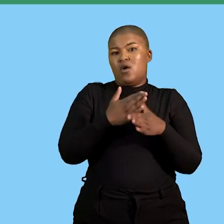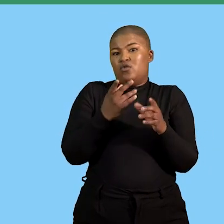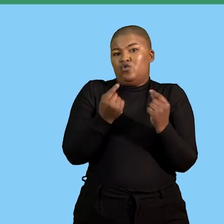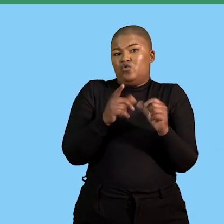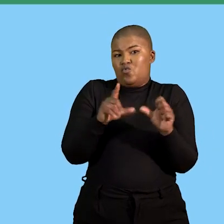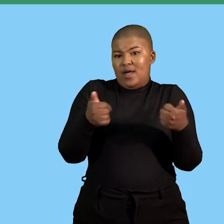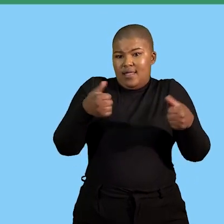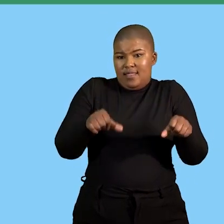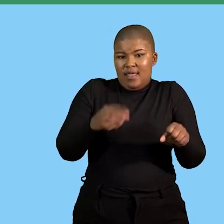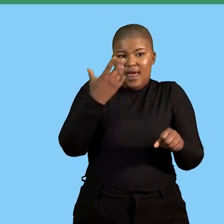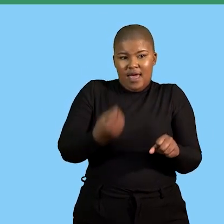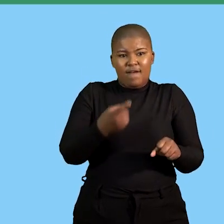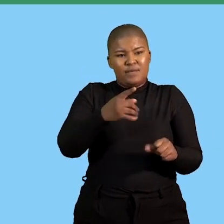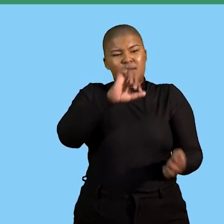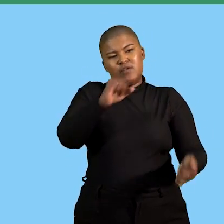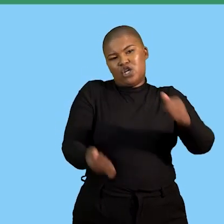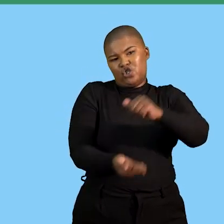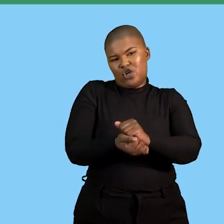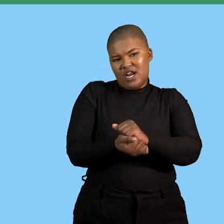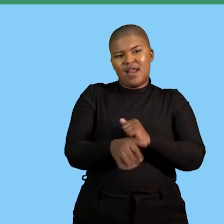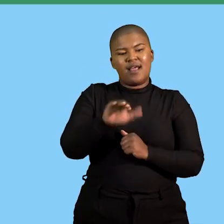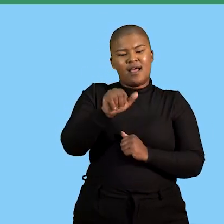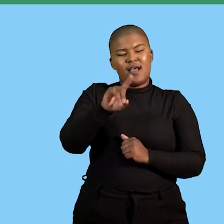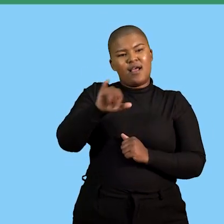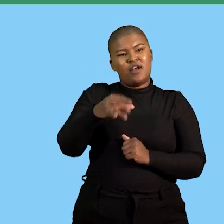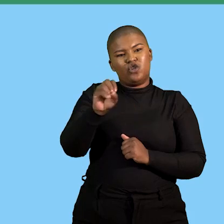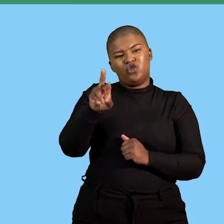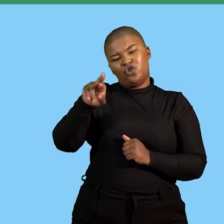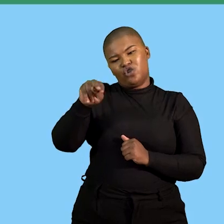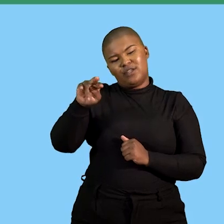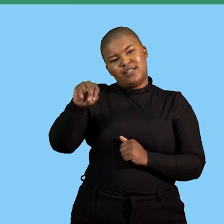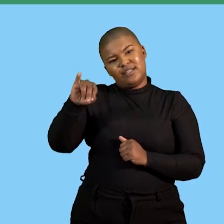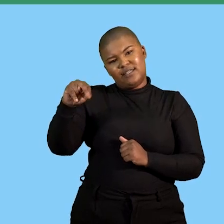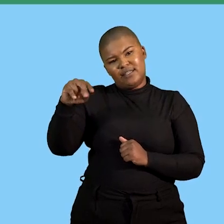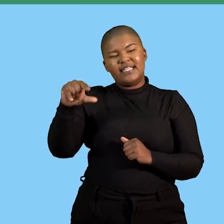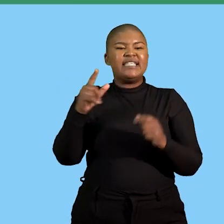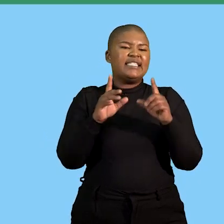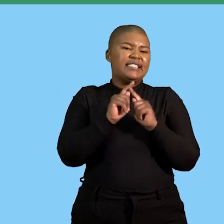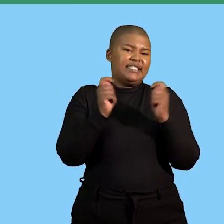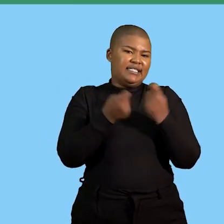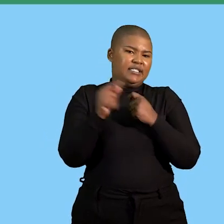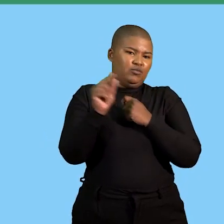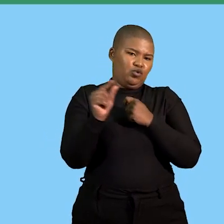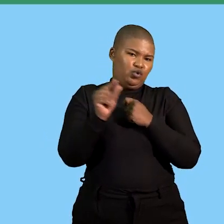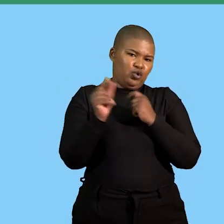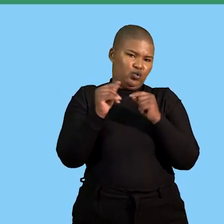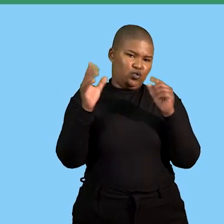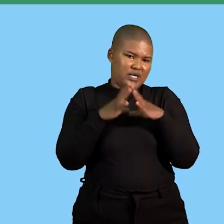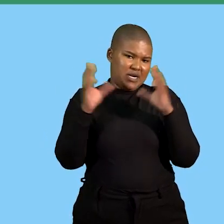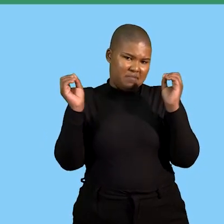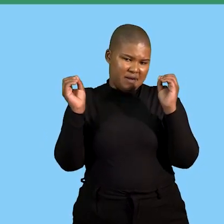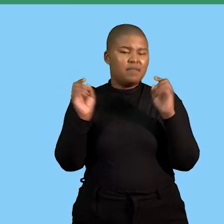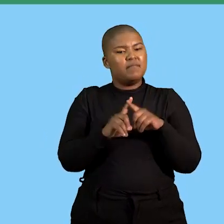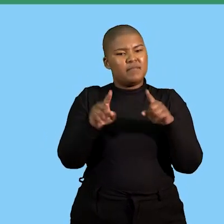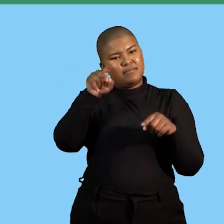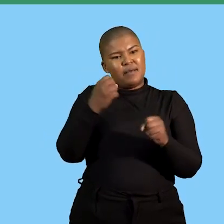well here. And then we also have adjourning or the mourning stage, whereby this is a stage where a team is about to dissolve, but the task must